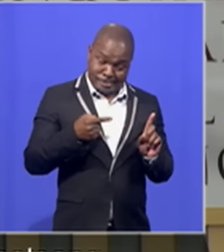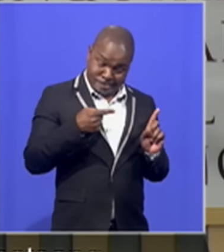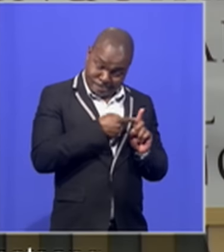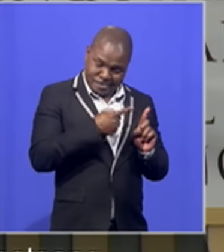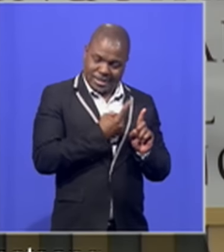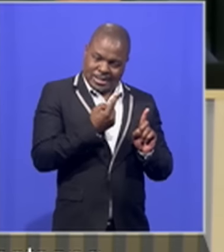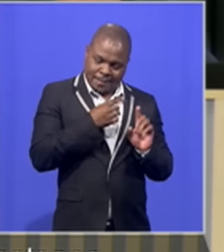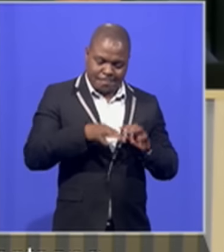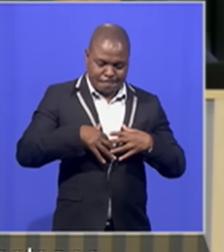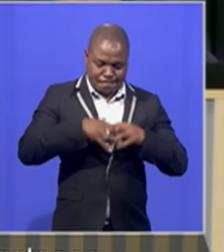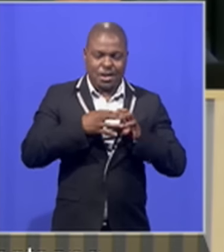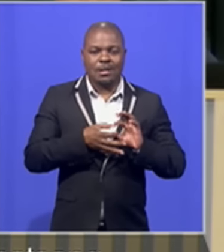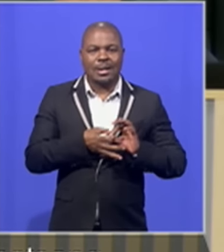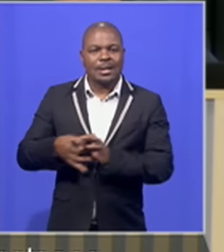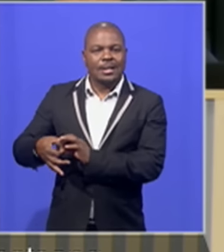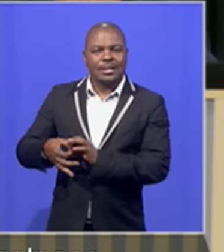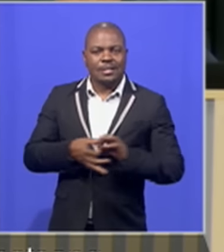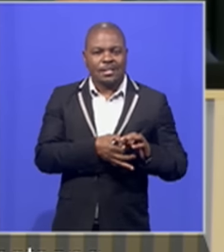constructed that relationship.